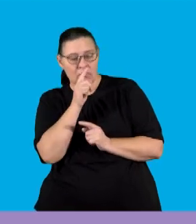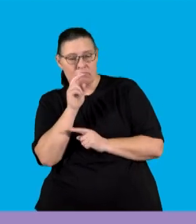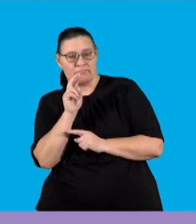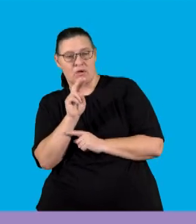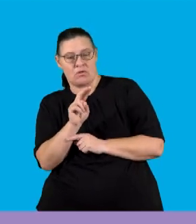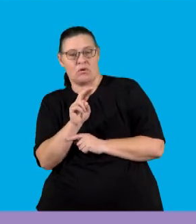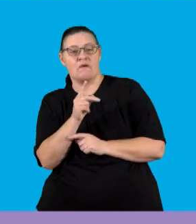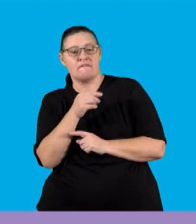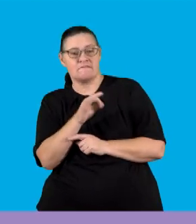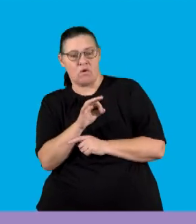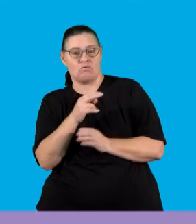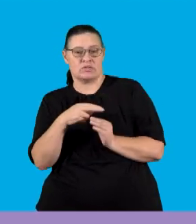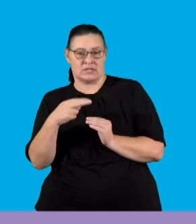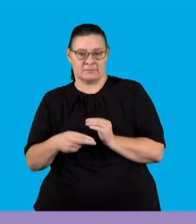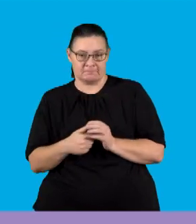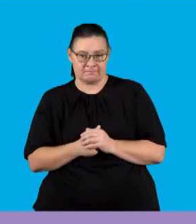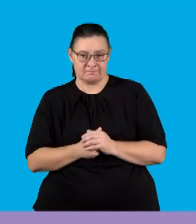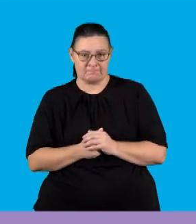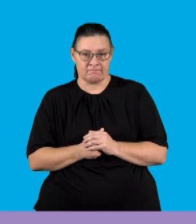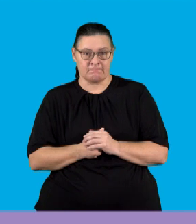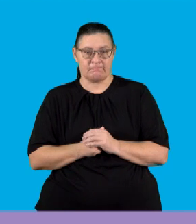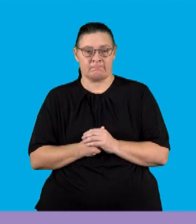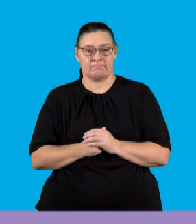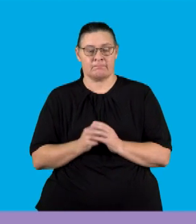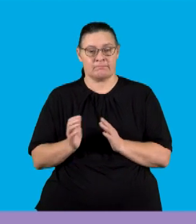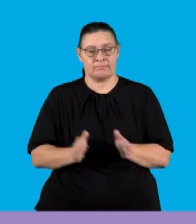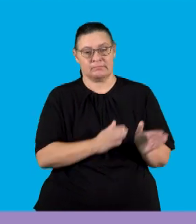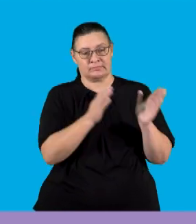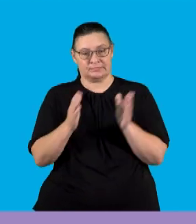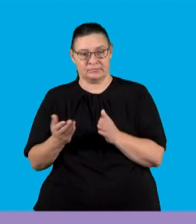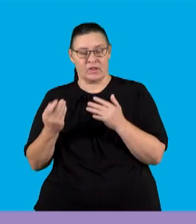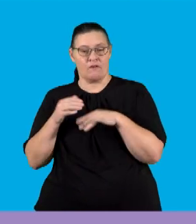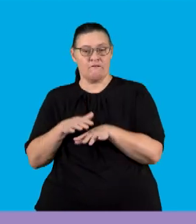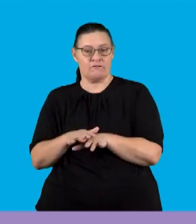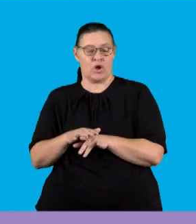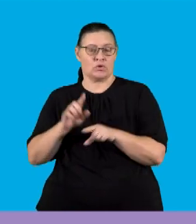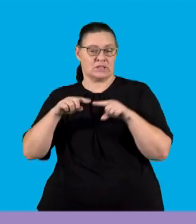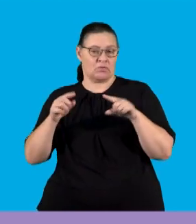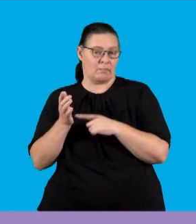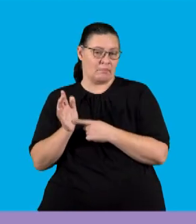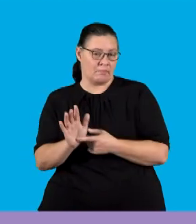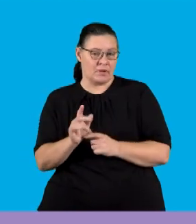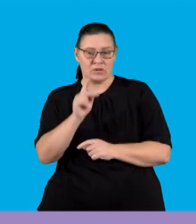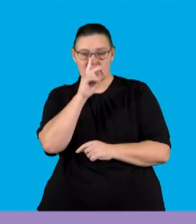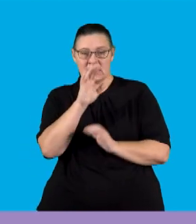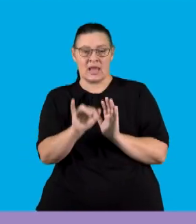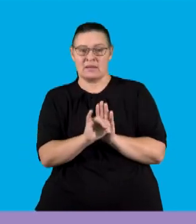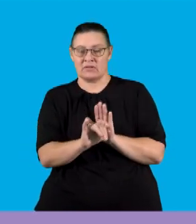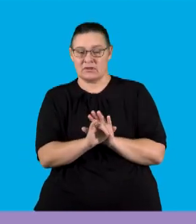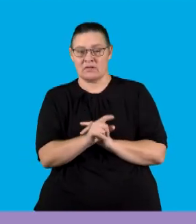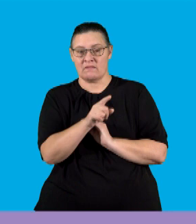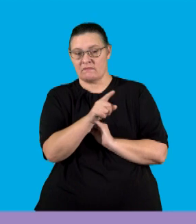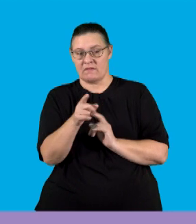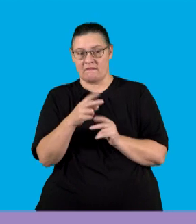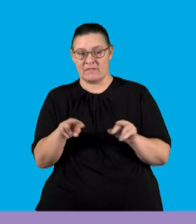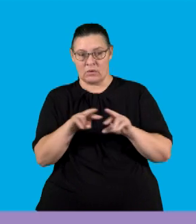looking for that result. Let's move on to another flow diagram and see if we can identify the input values.